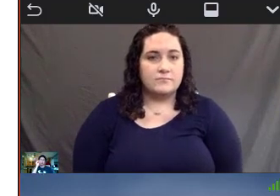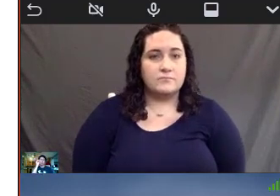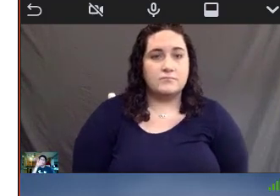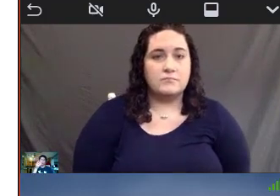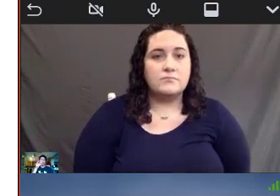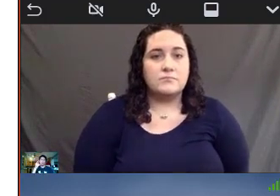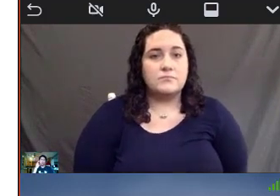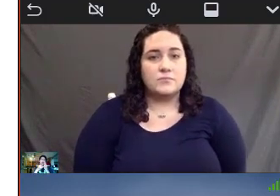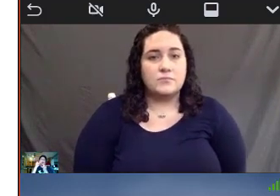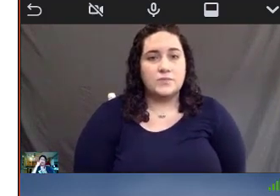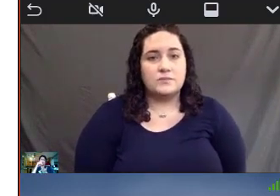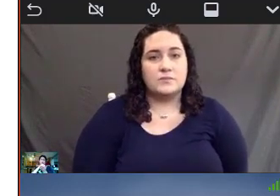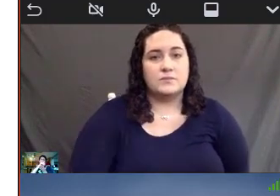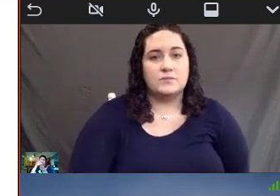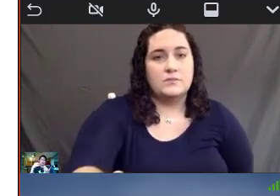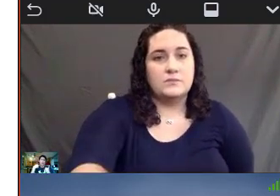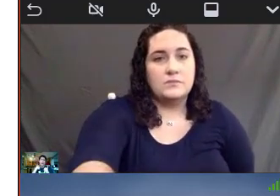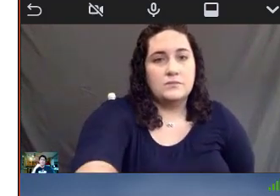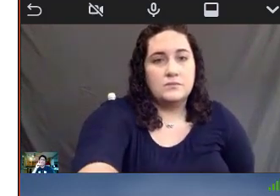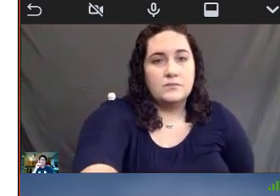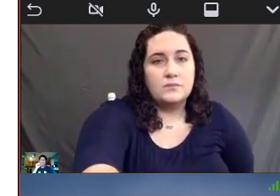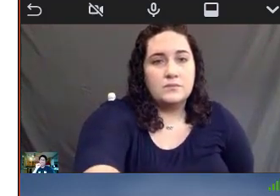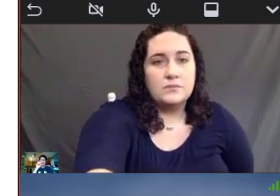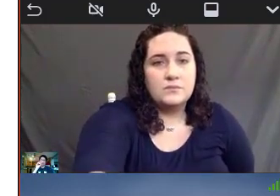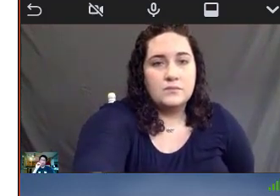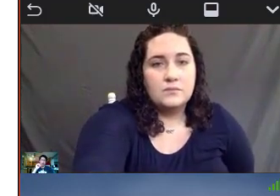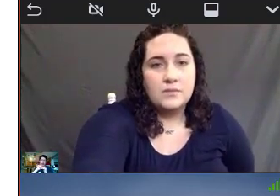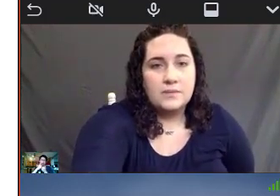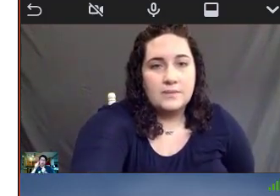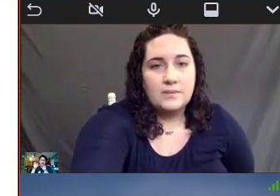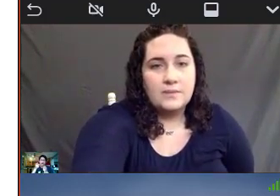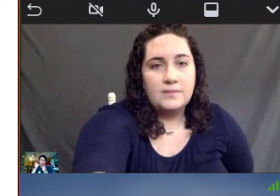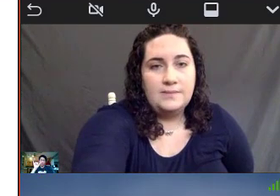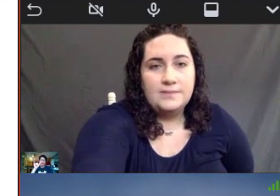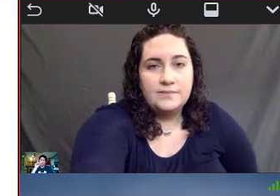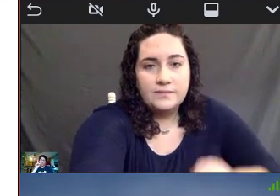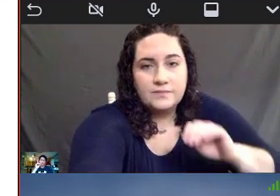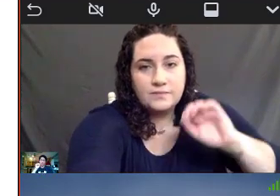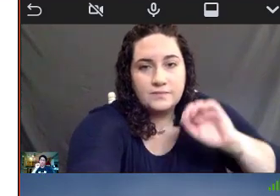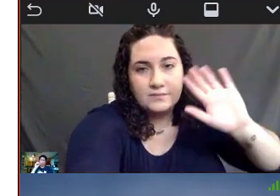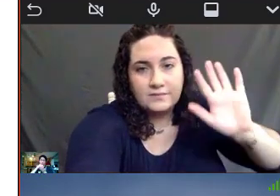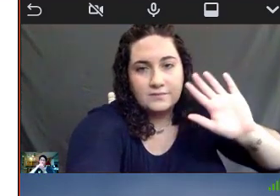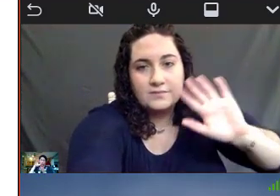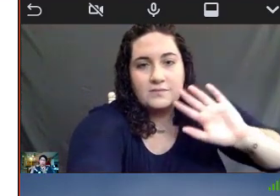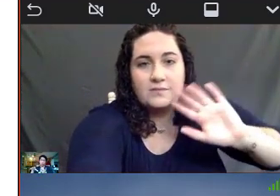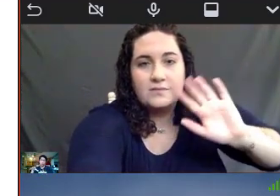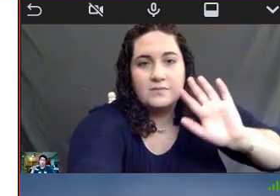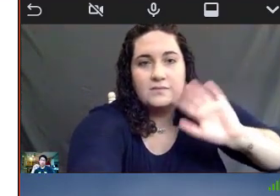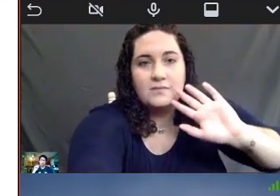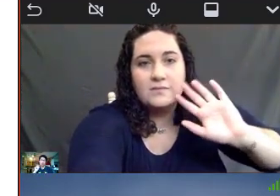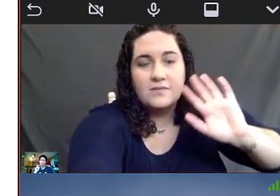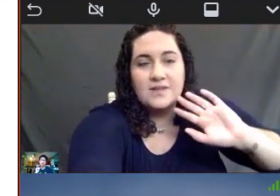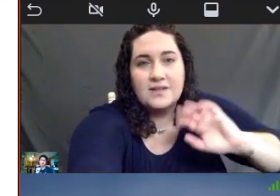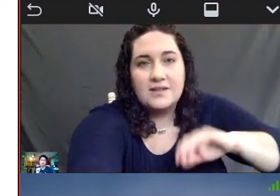So the other questions that we got last week were about sort of, I know that there had been a couple of emails flying back and forth